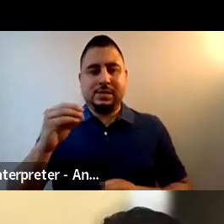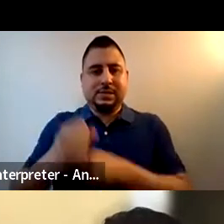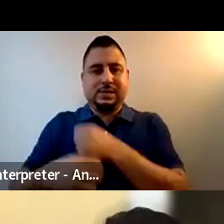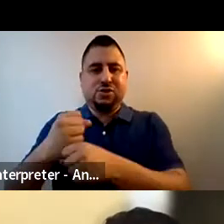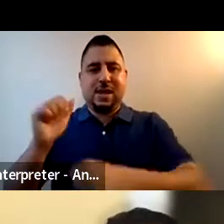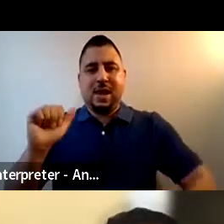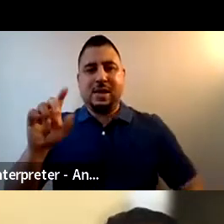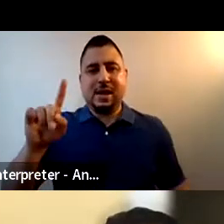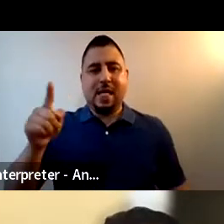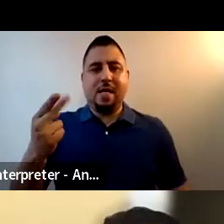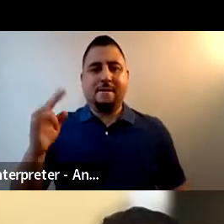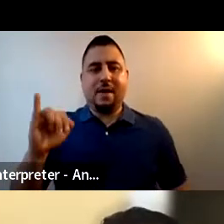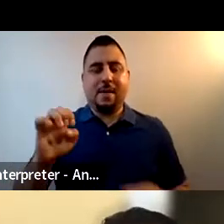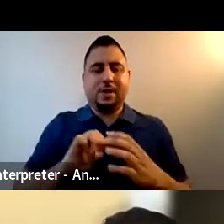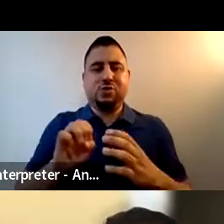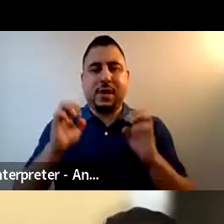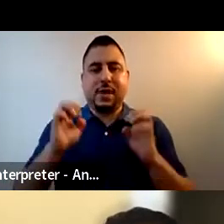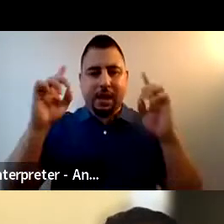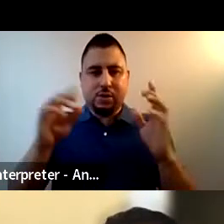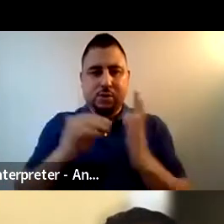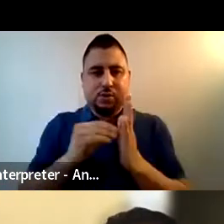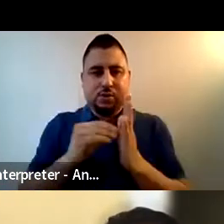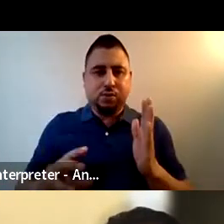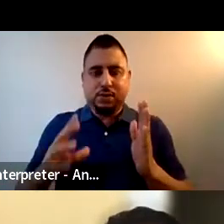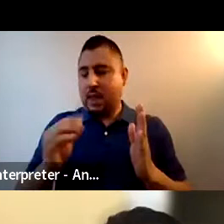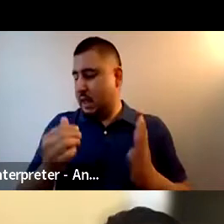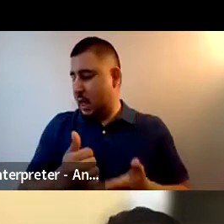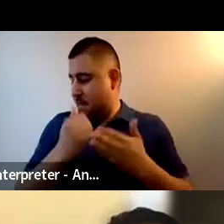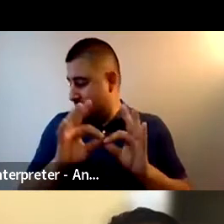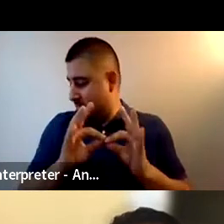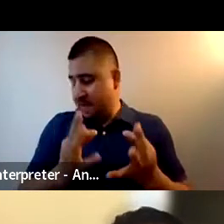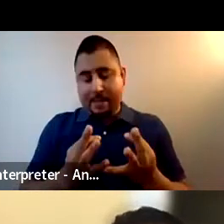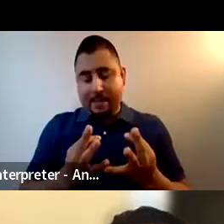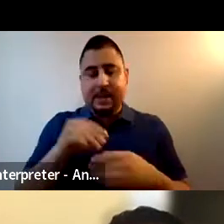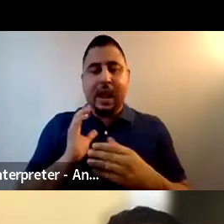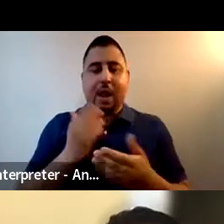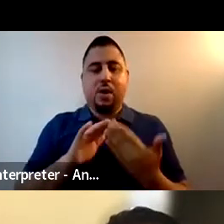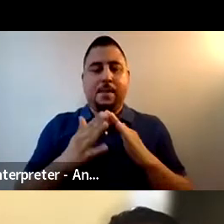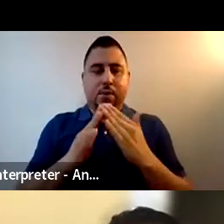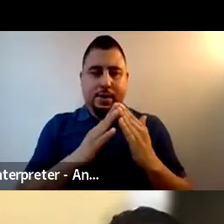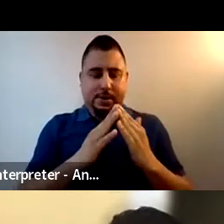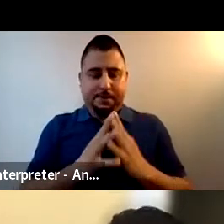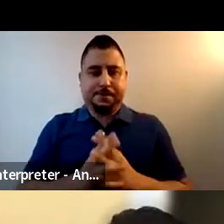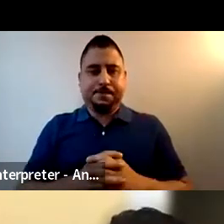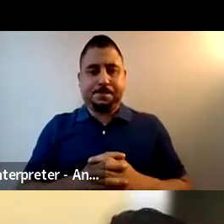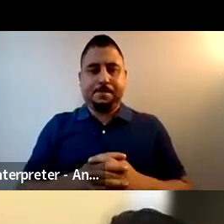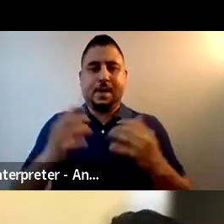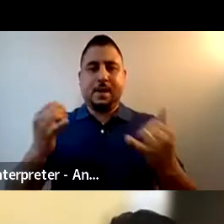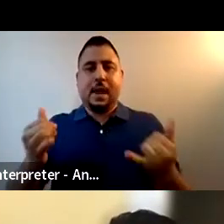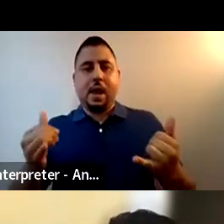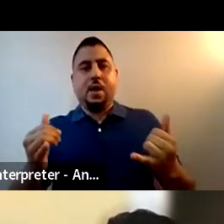Adelphi Elementary has educated students and helped families in our community.